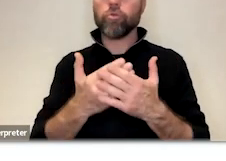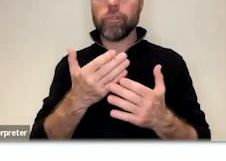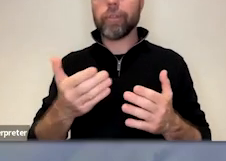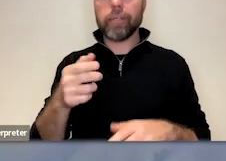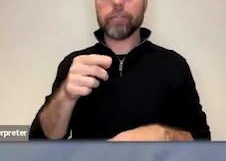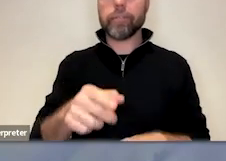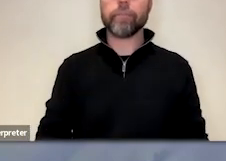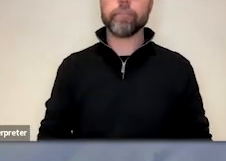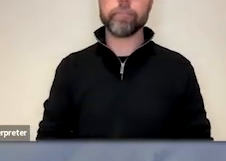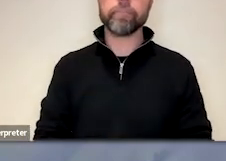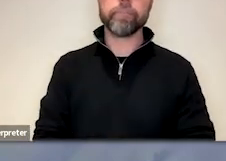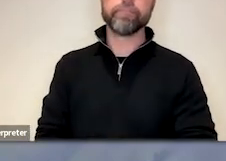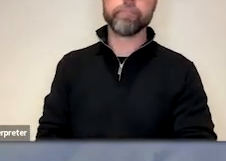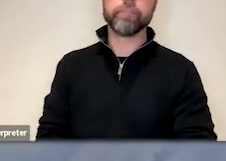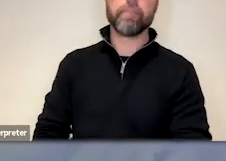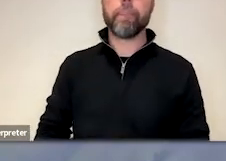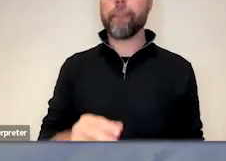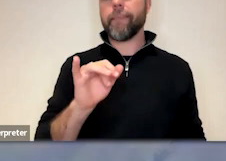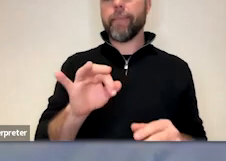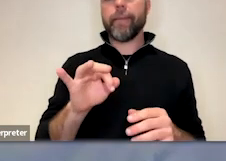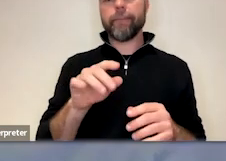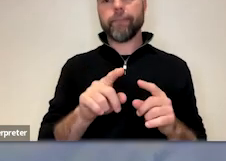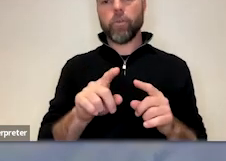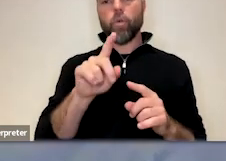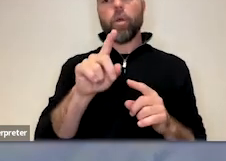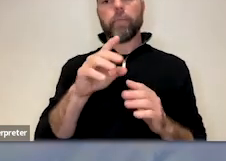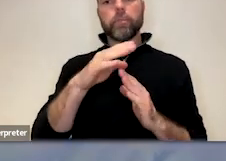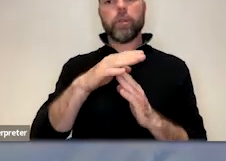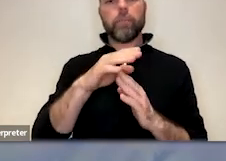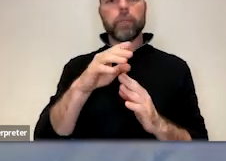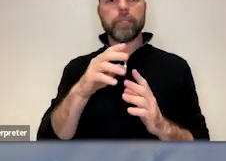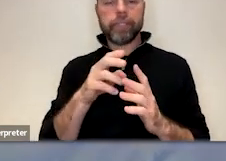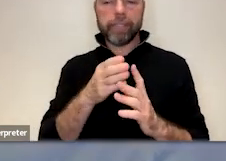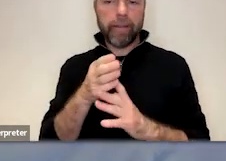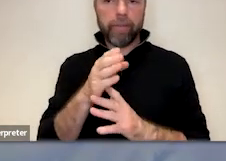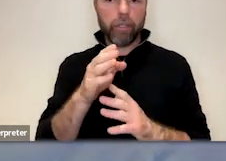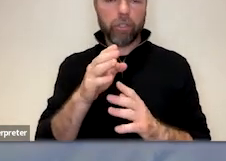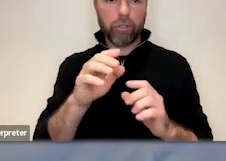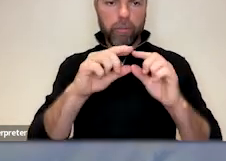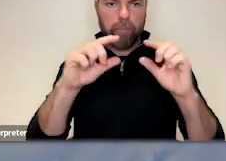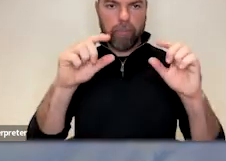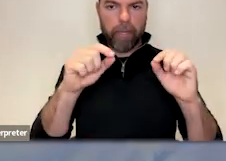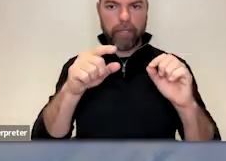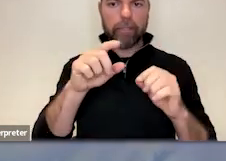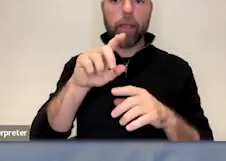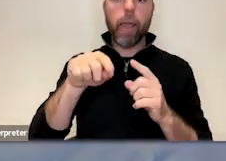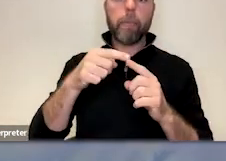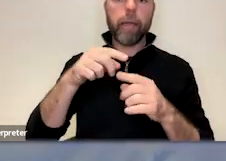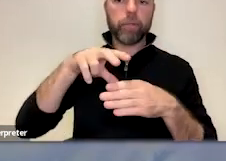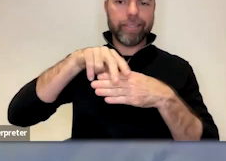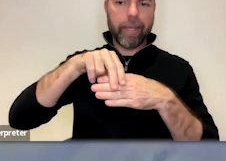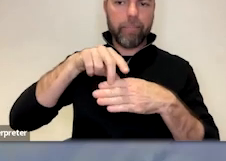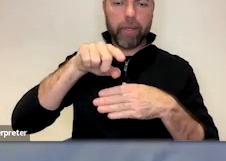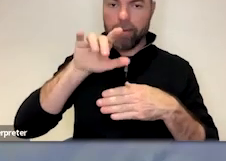here. All right, if I come back up top to my navigation pane, I'm going to take a look at my About tab. If I